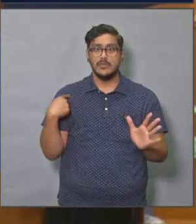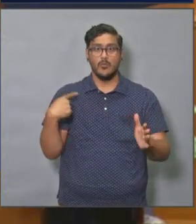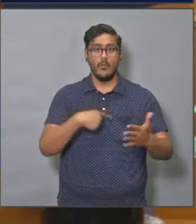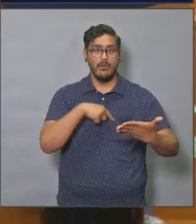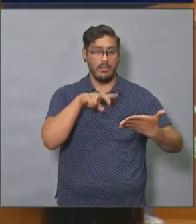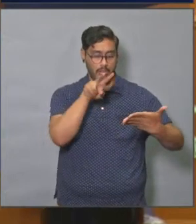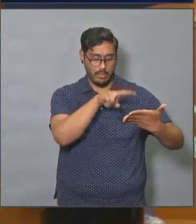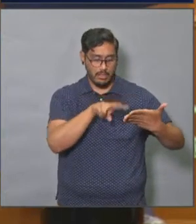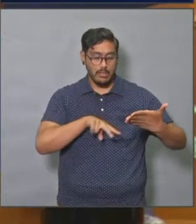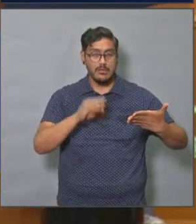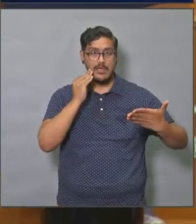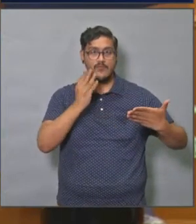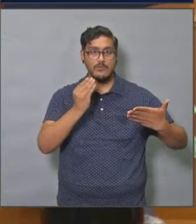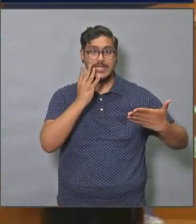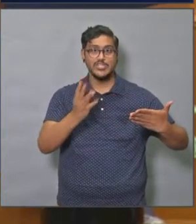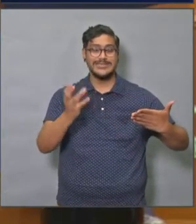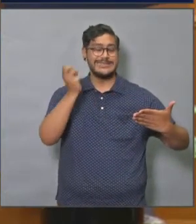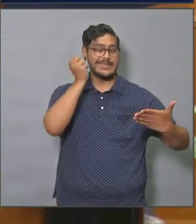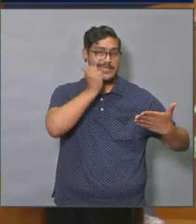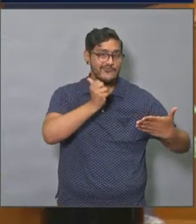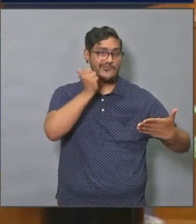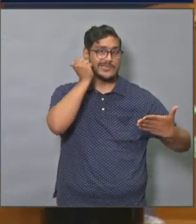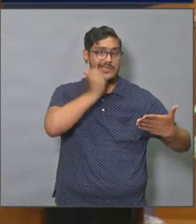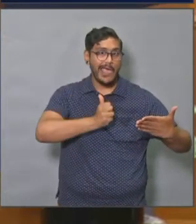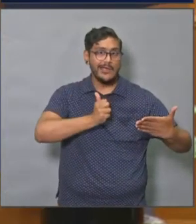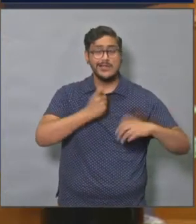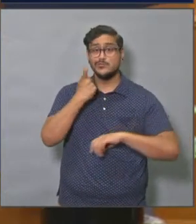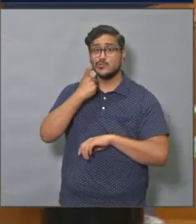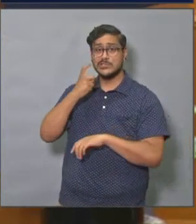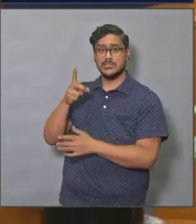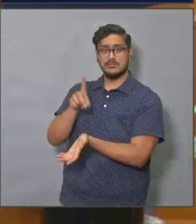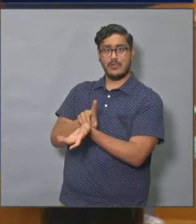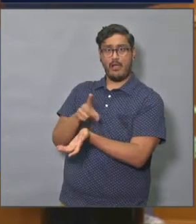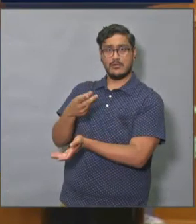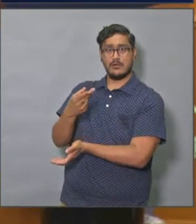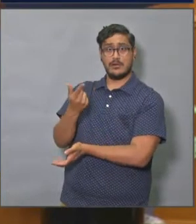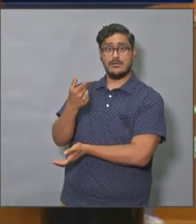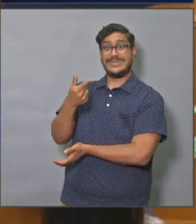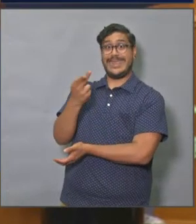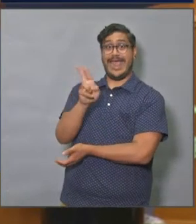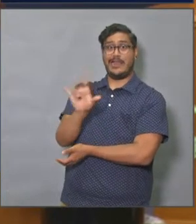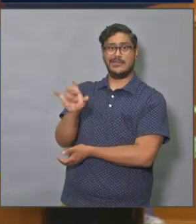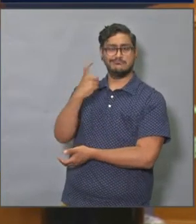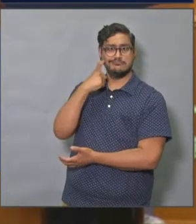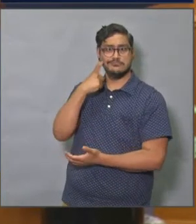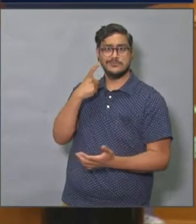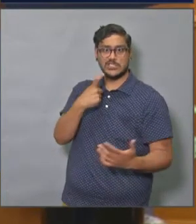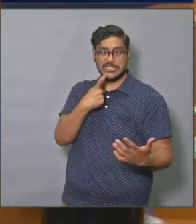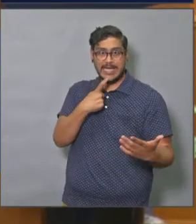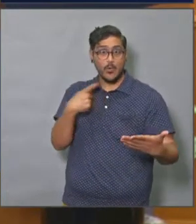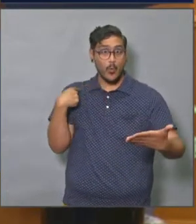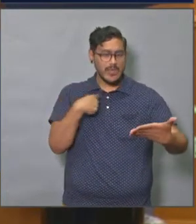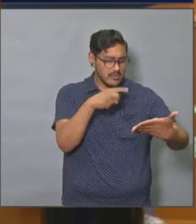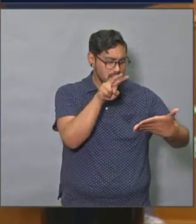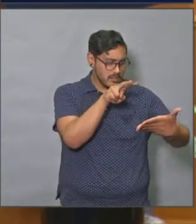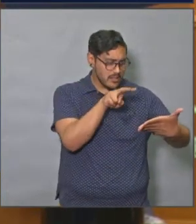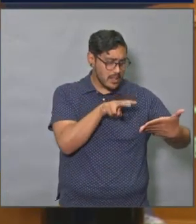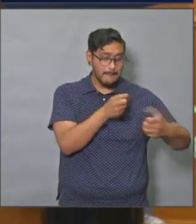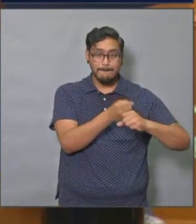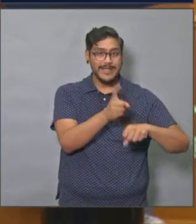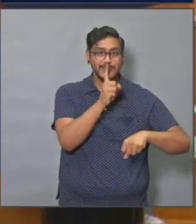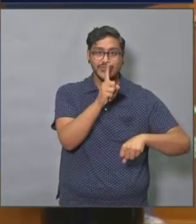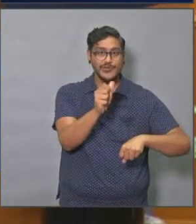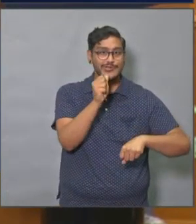single day, and as you heard from Dr. Galley, we're watching it to make sure that we don't start seeing